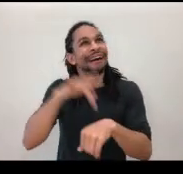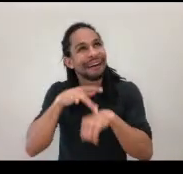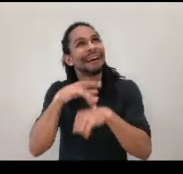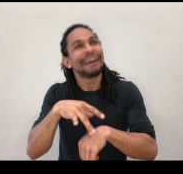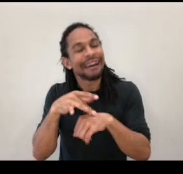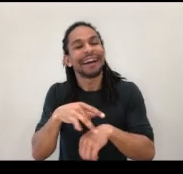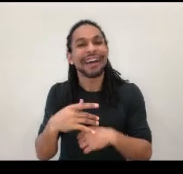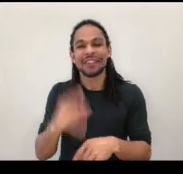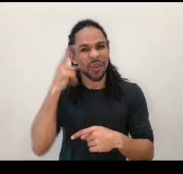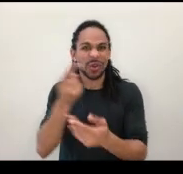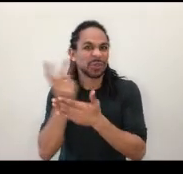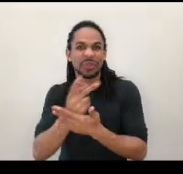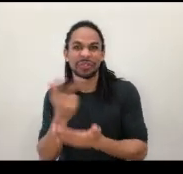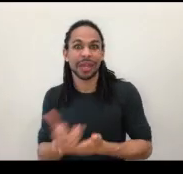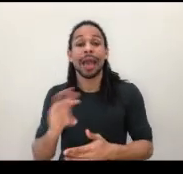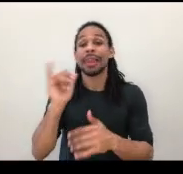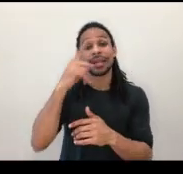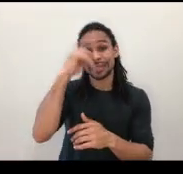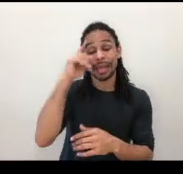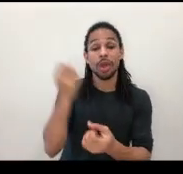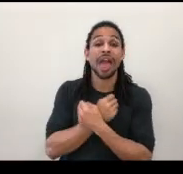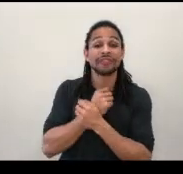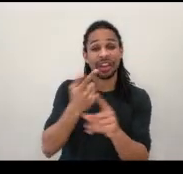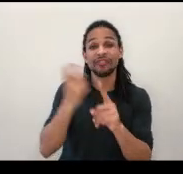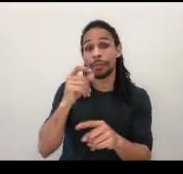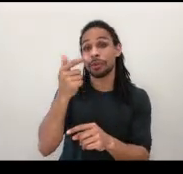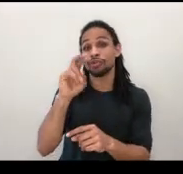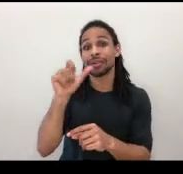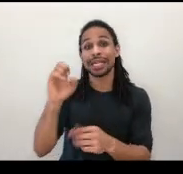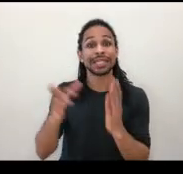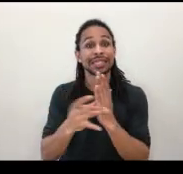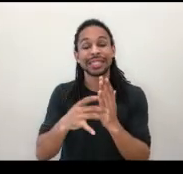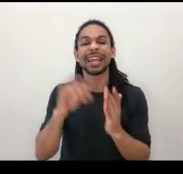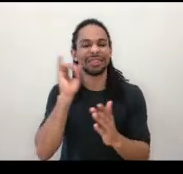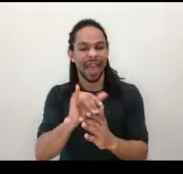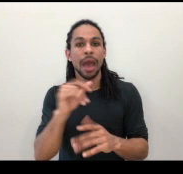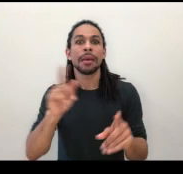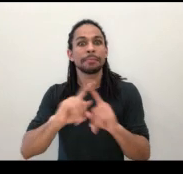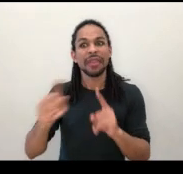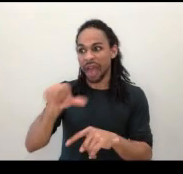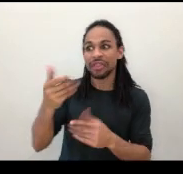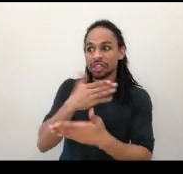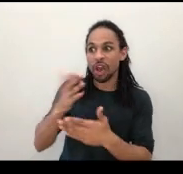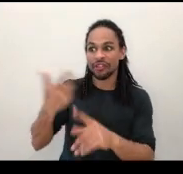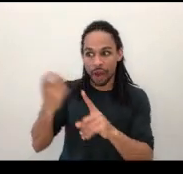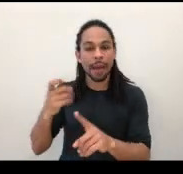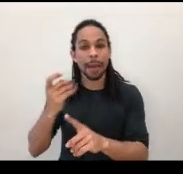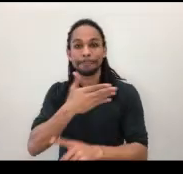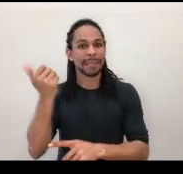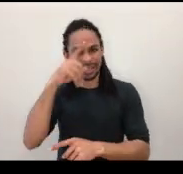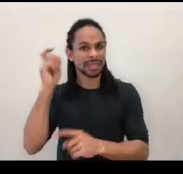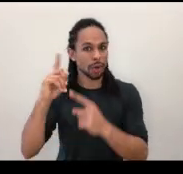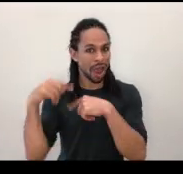Grease, which was originally kind of referenced, but all that was stuck in my head was the song from Best Summer Ever. And I feel like that was really a